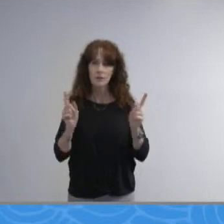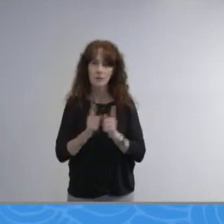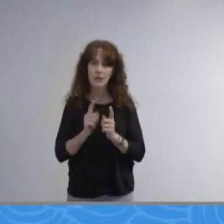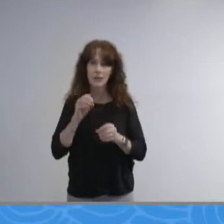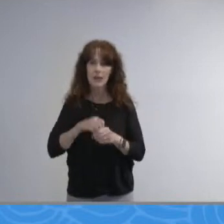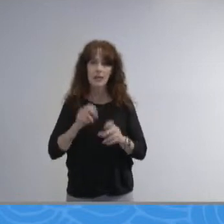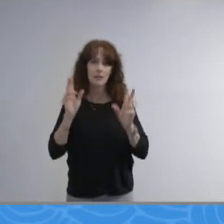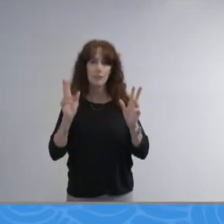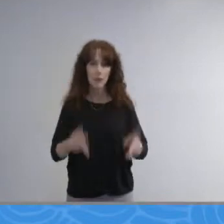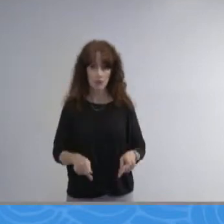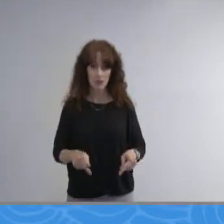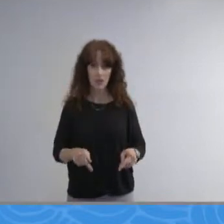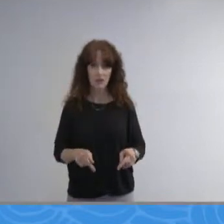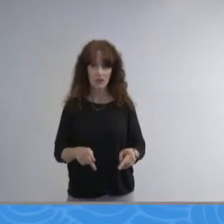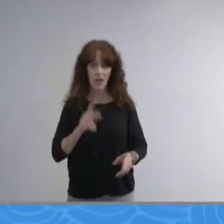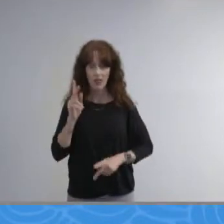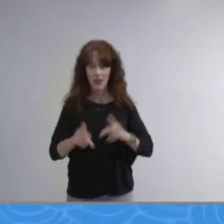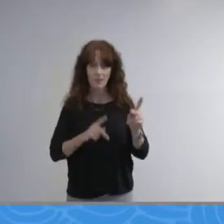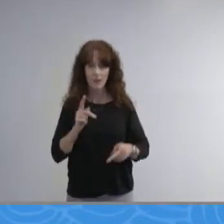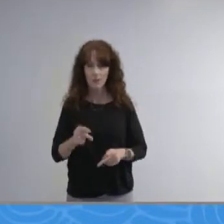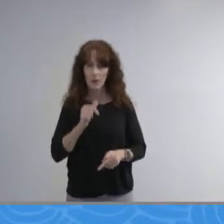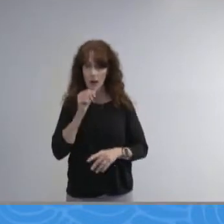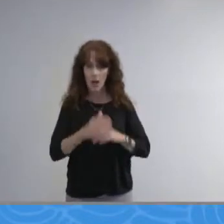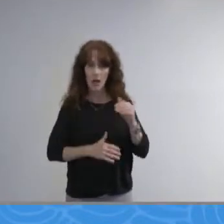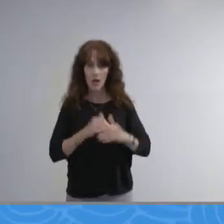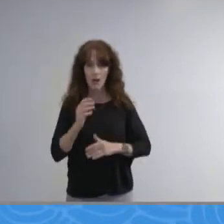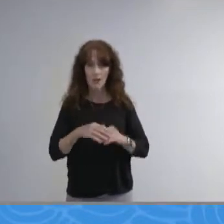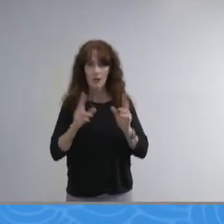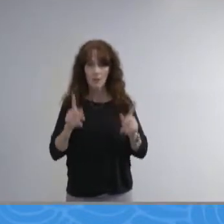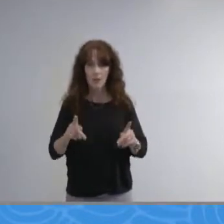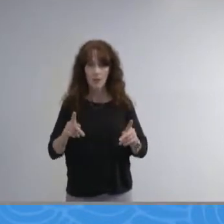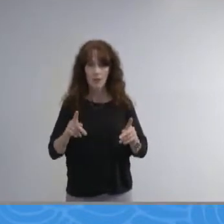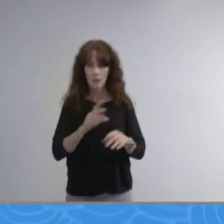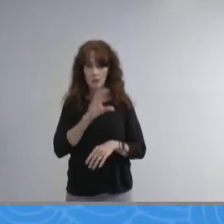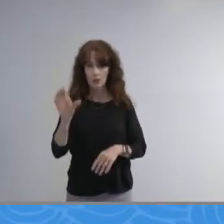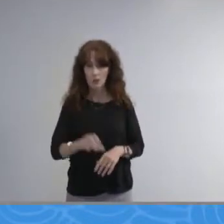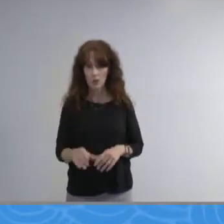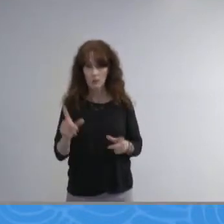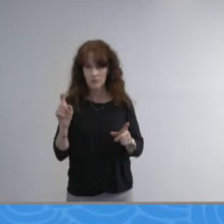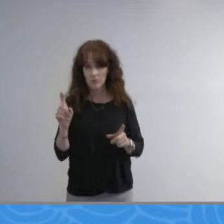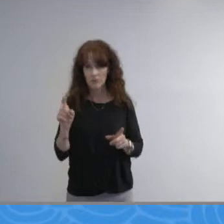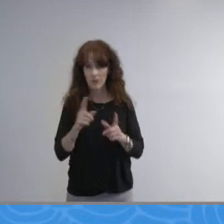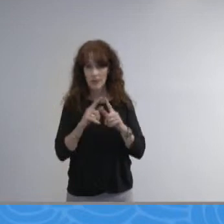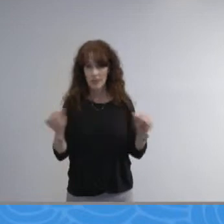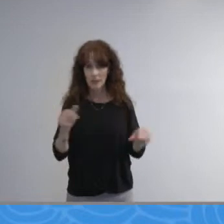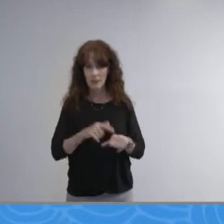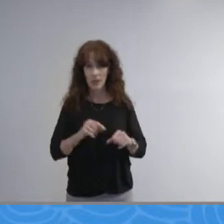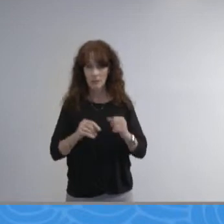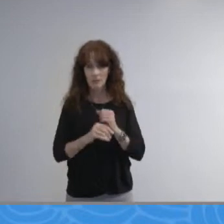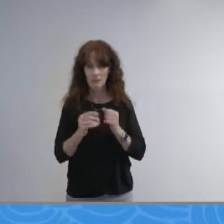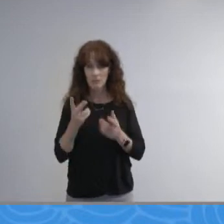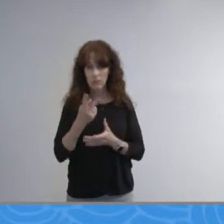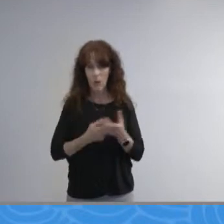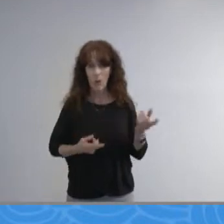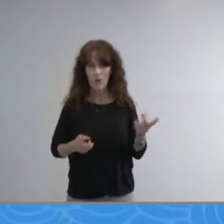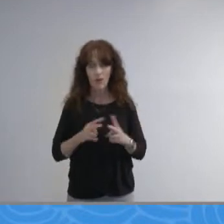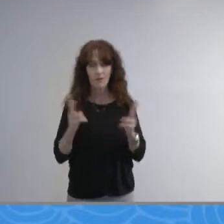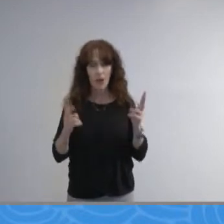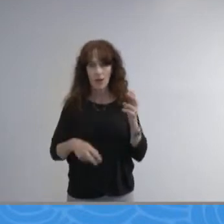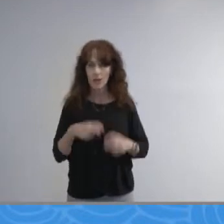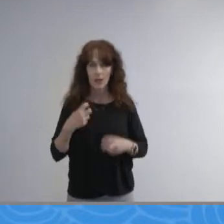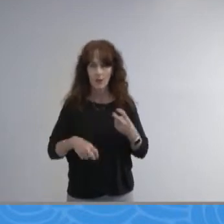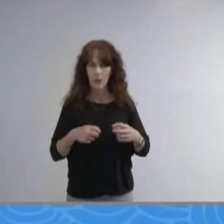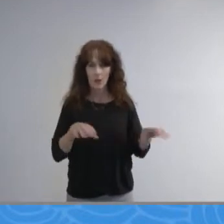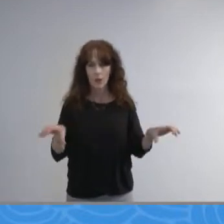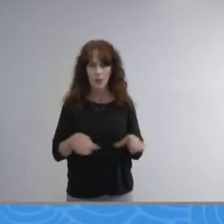in person and the people who are not comfortable in person for the IEP meeting can be on Zoom at the same time? Because it's very difficult